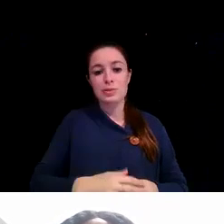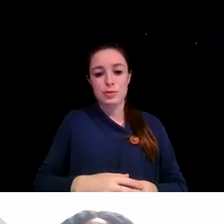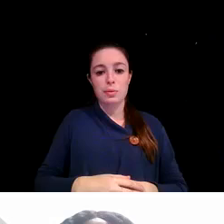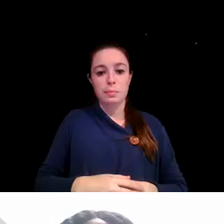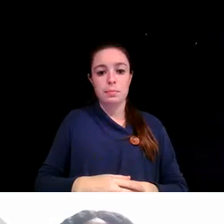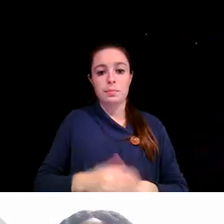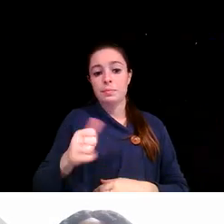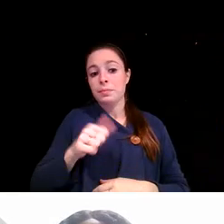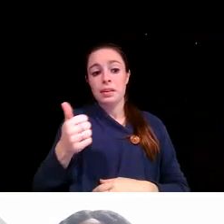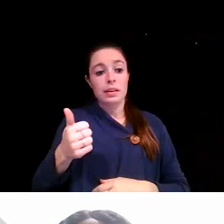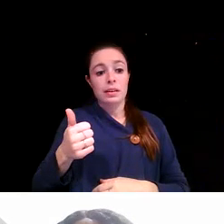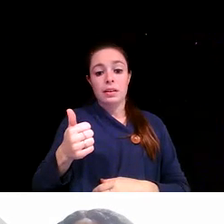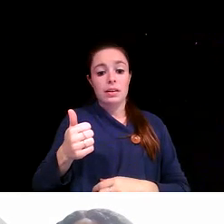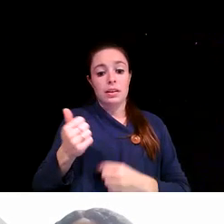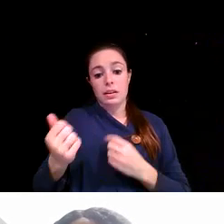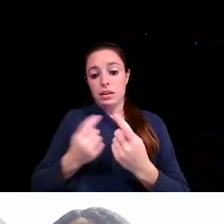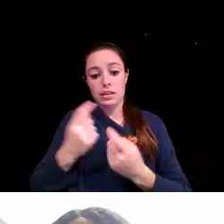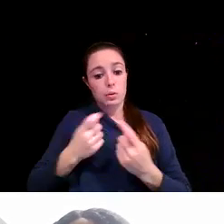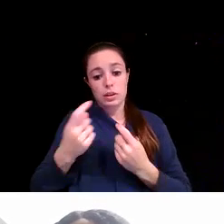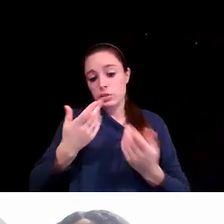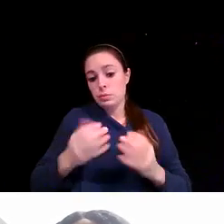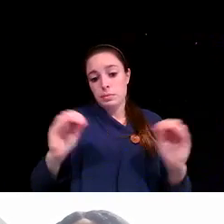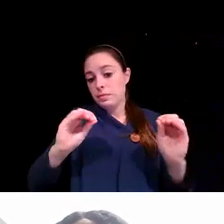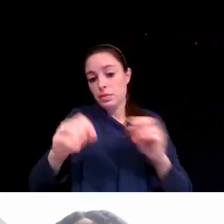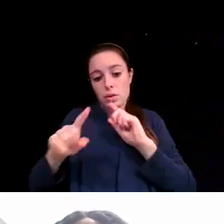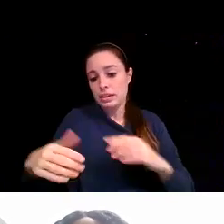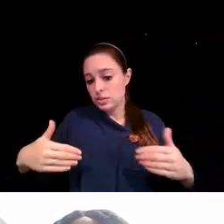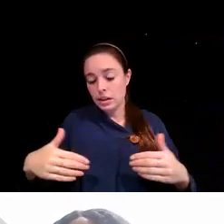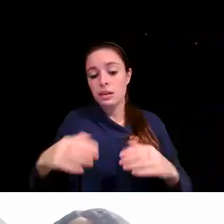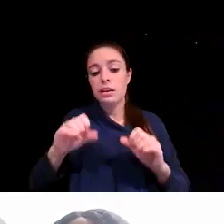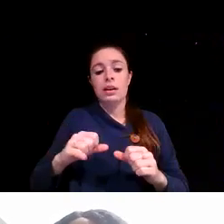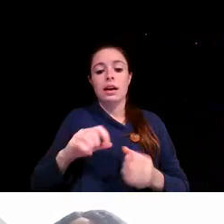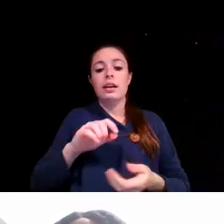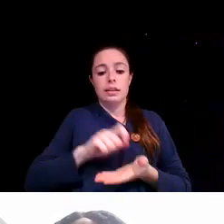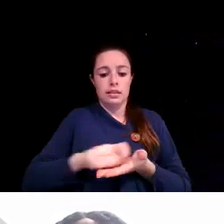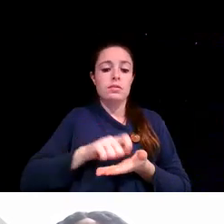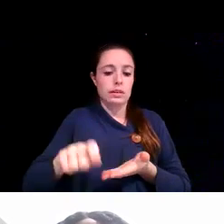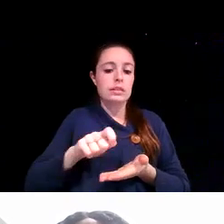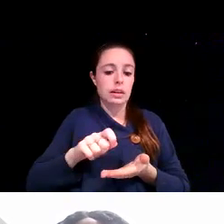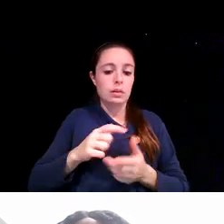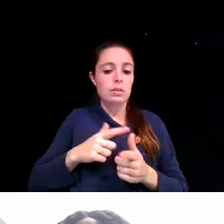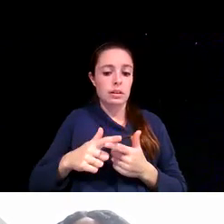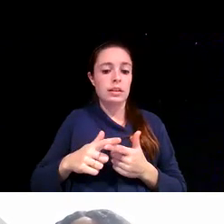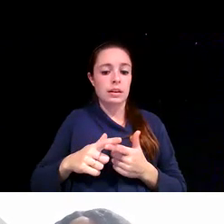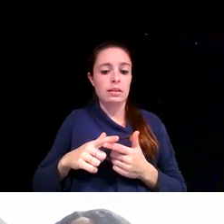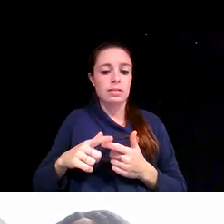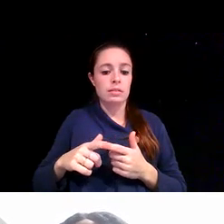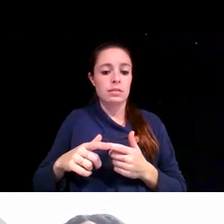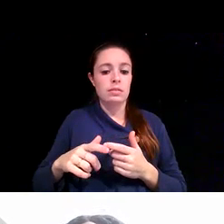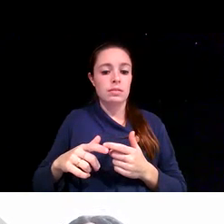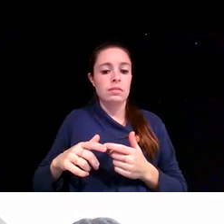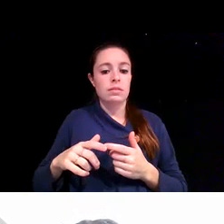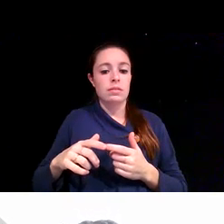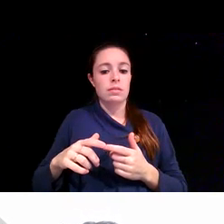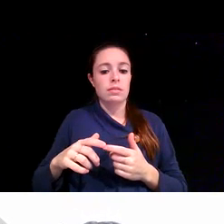that cannot be answered at this presentation, I can pen it down, and the response to that question